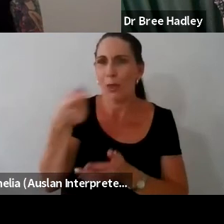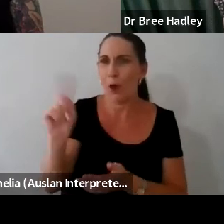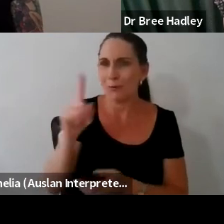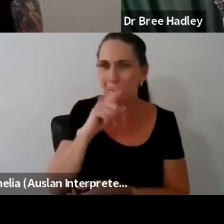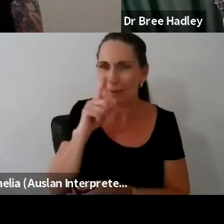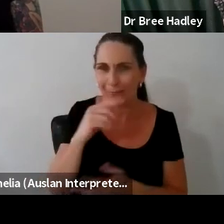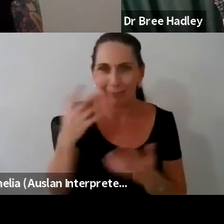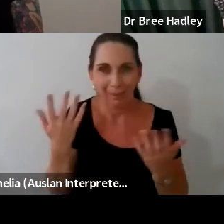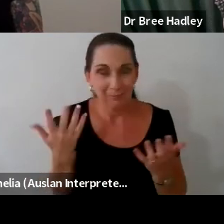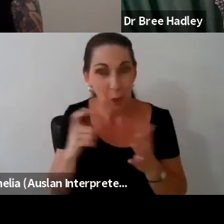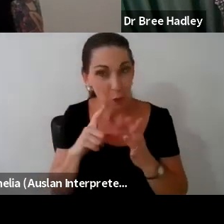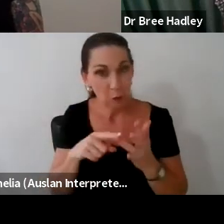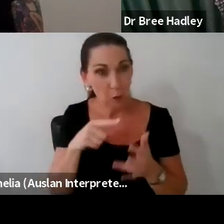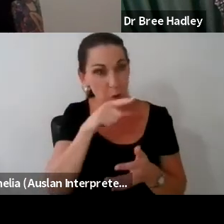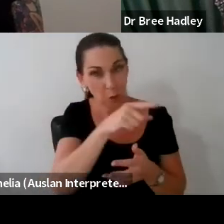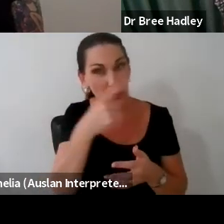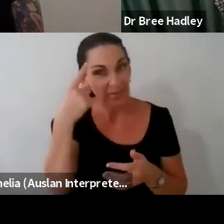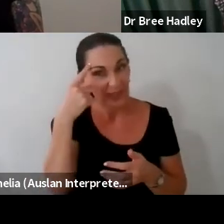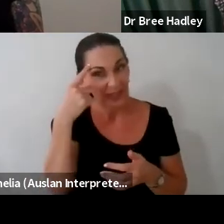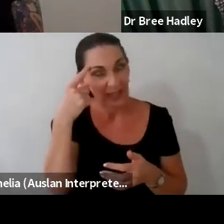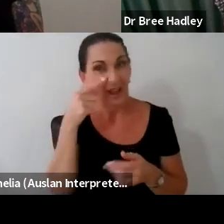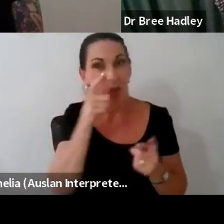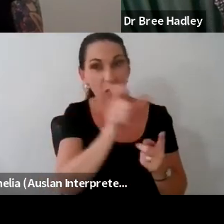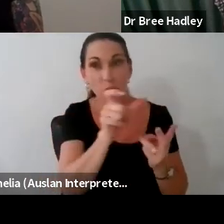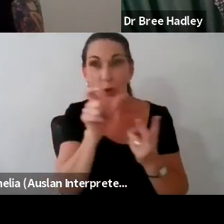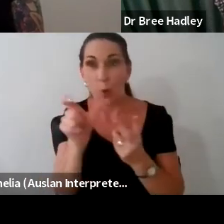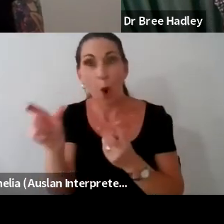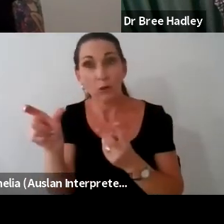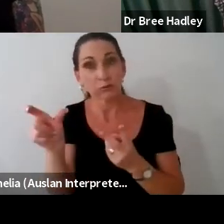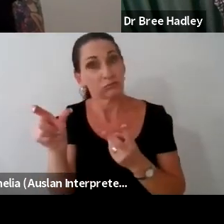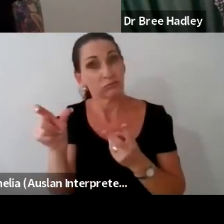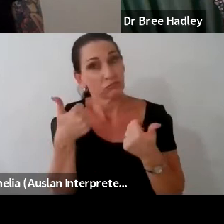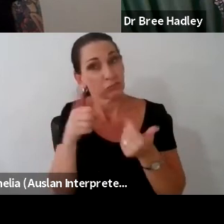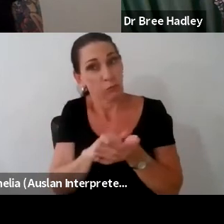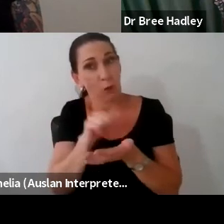Do you think that those words have a place, or